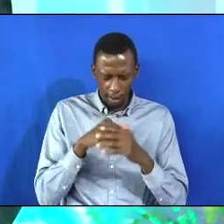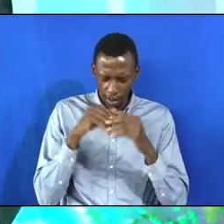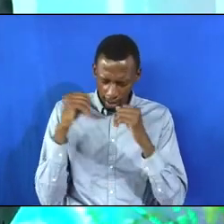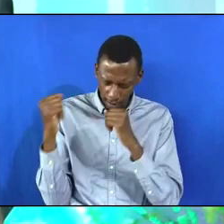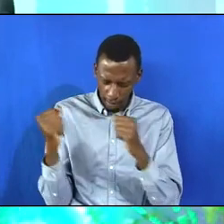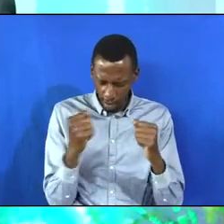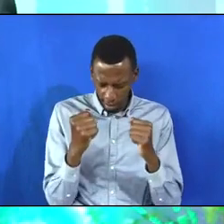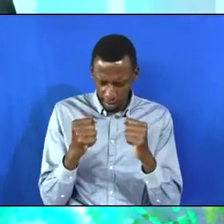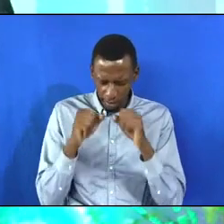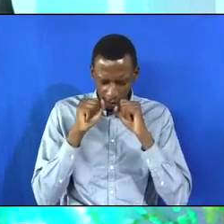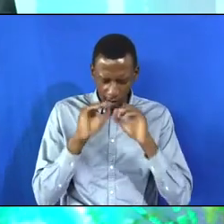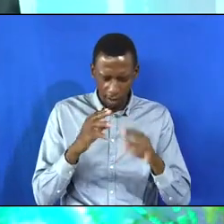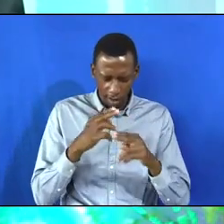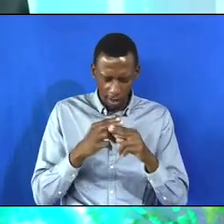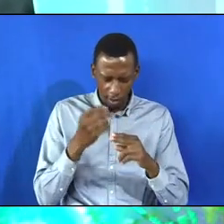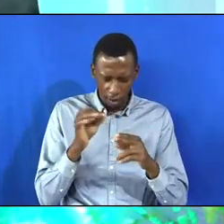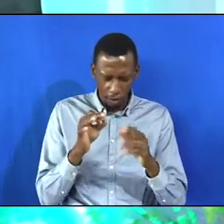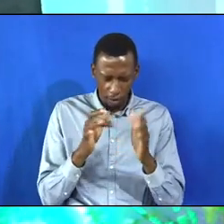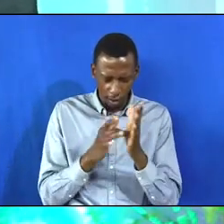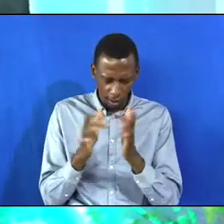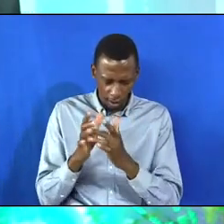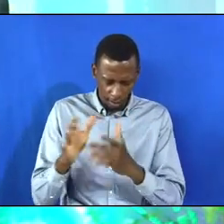of Jesus. Amen.